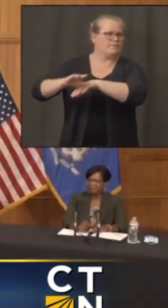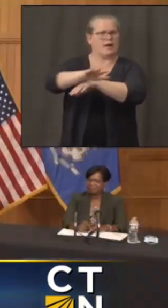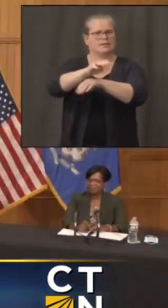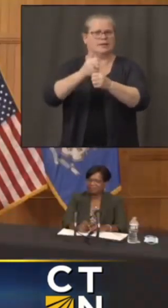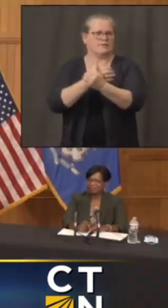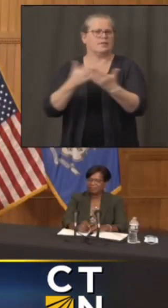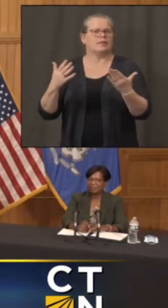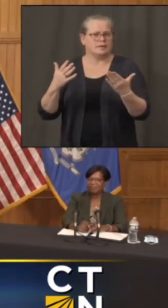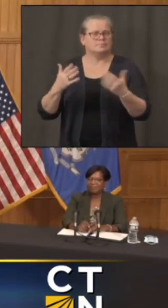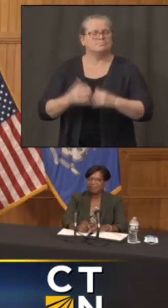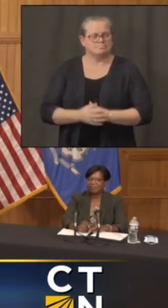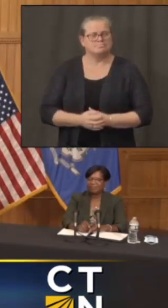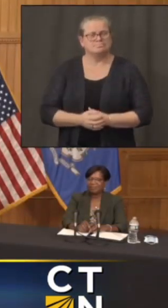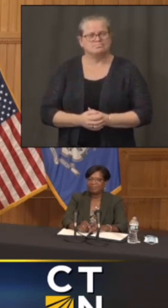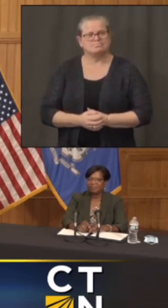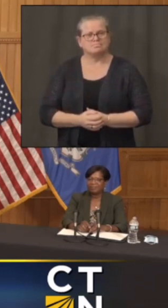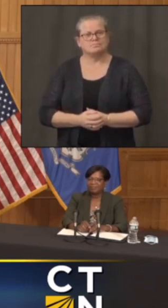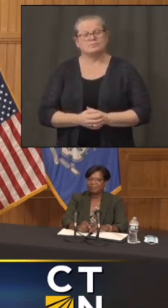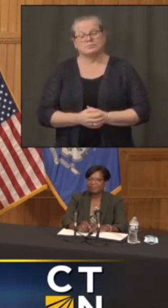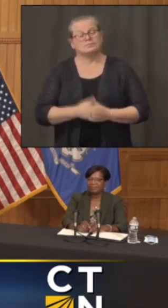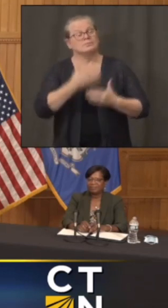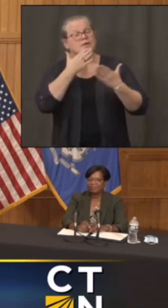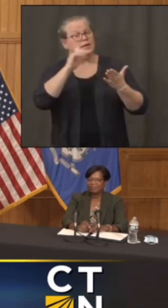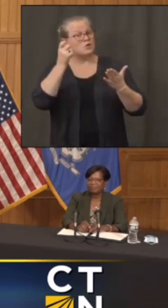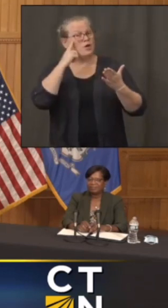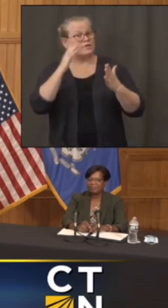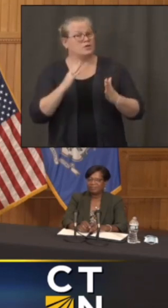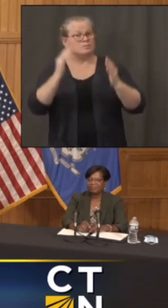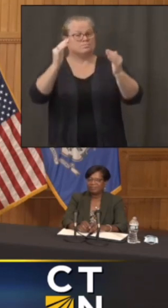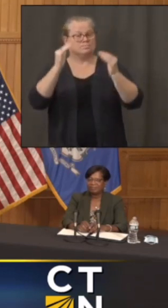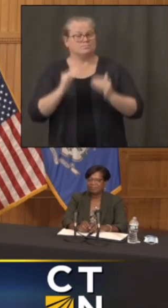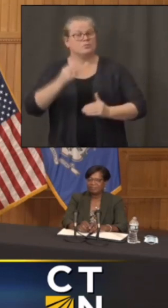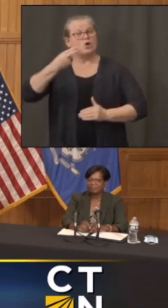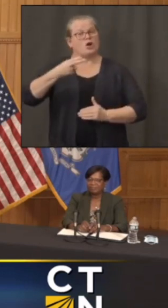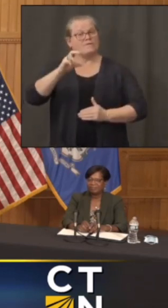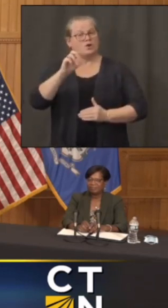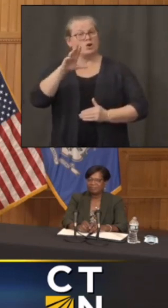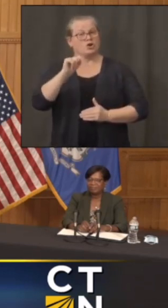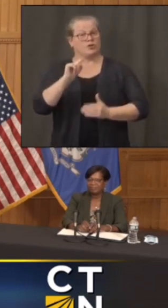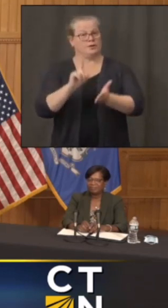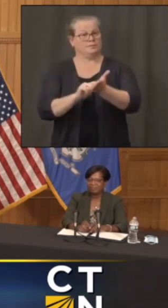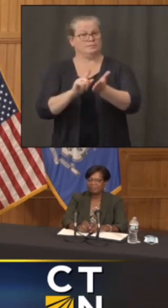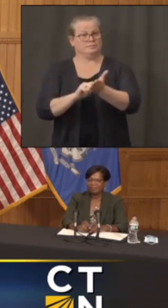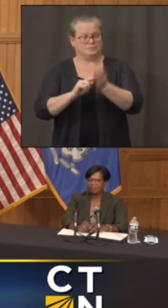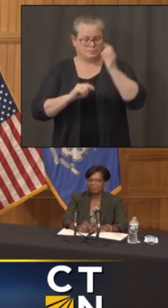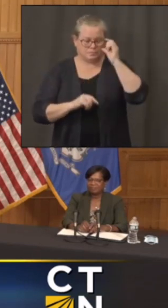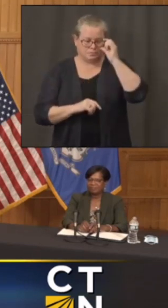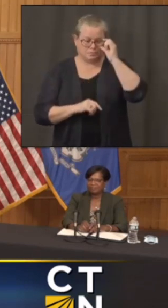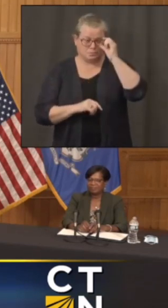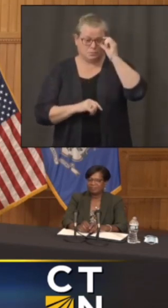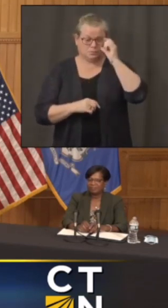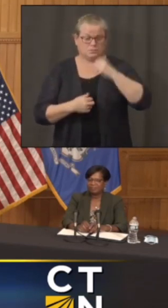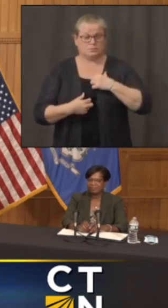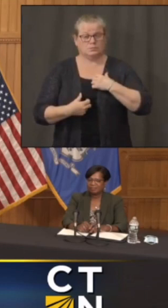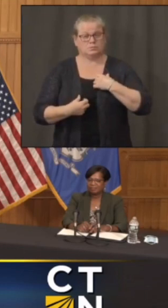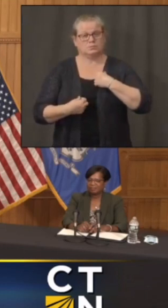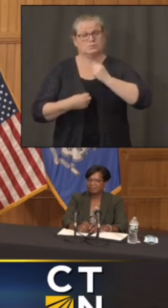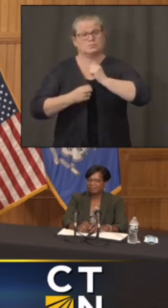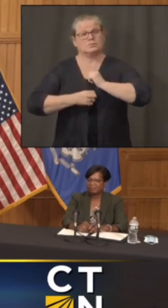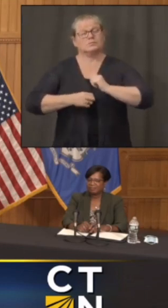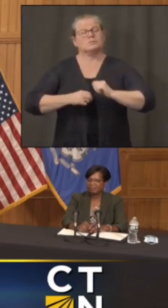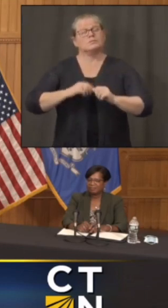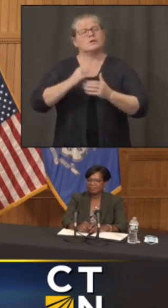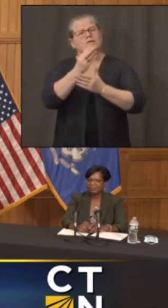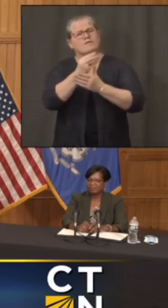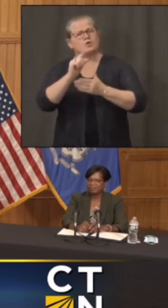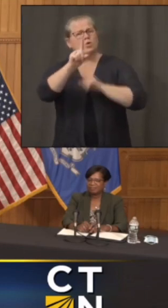The Hartford Current. Yeah, I had a couple of follow-up questions for Commissioner Gifford.